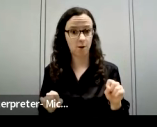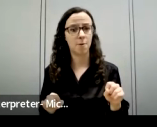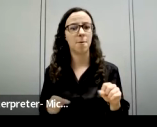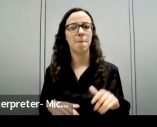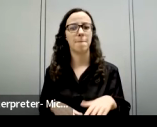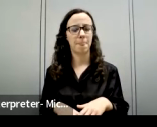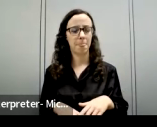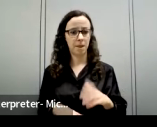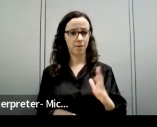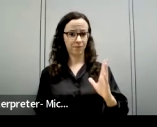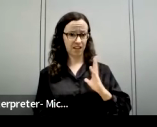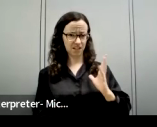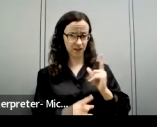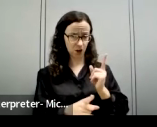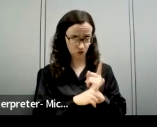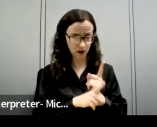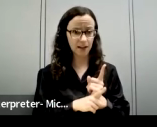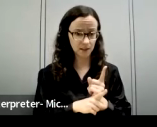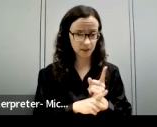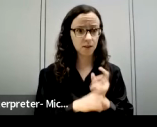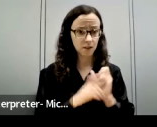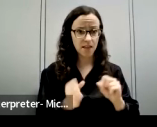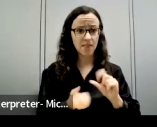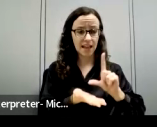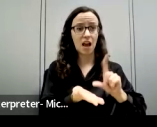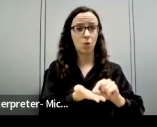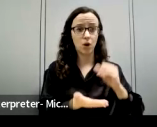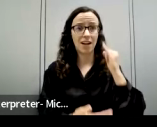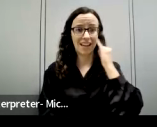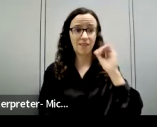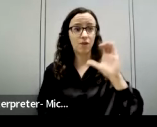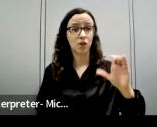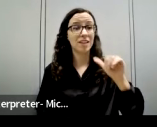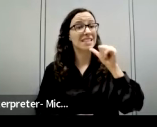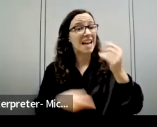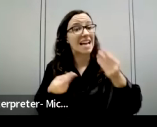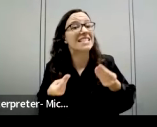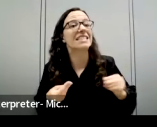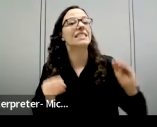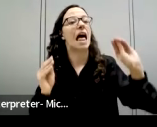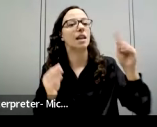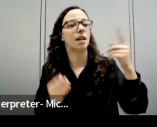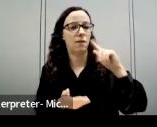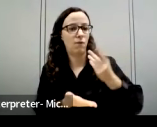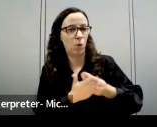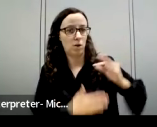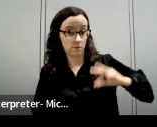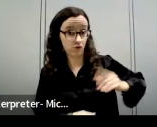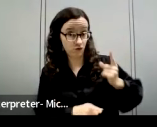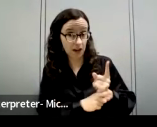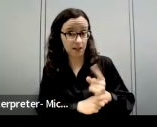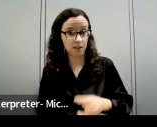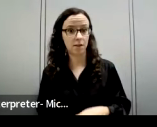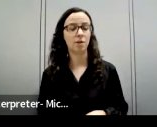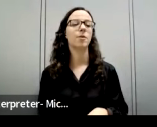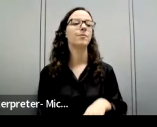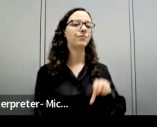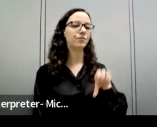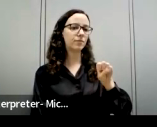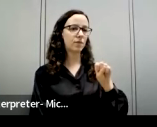That's completely fine, right? They can still print it as long as Clovis Community is not making any money off it. Yes, so